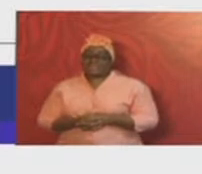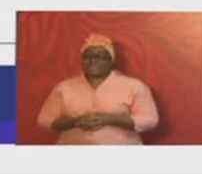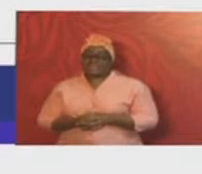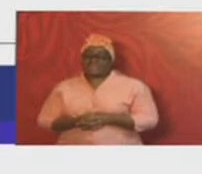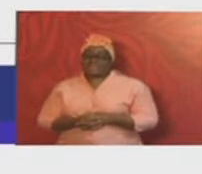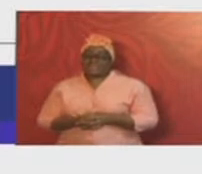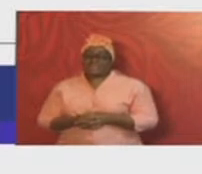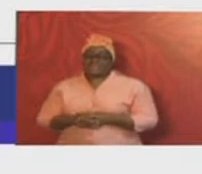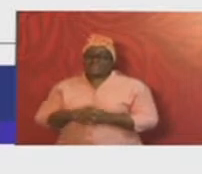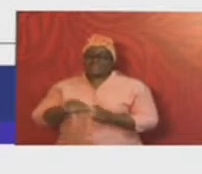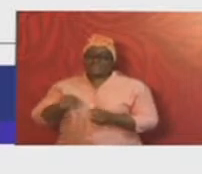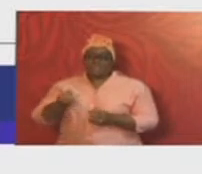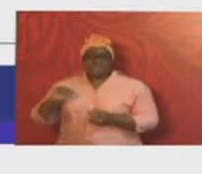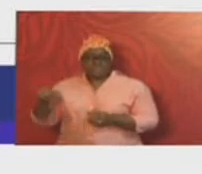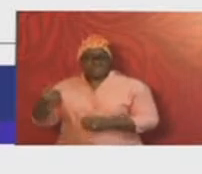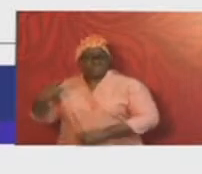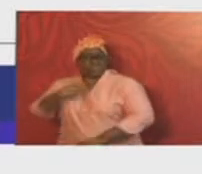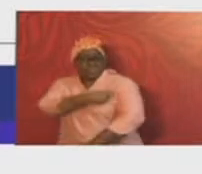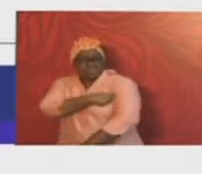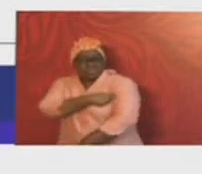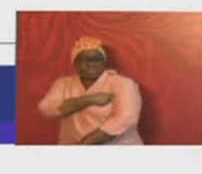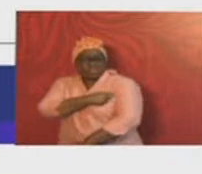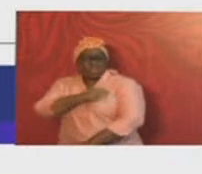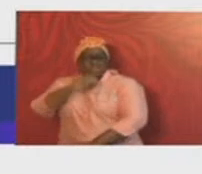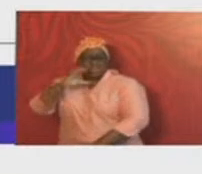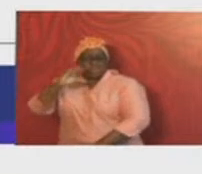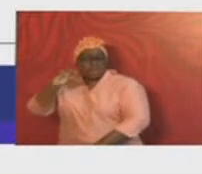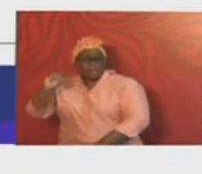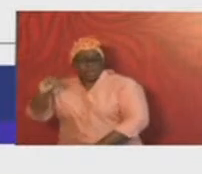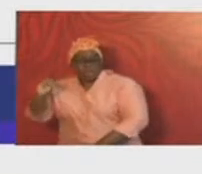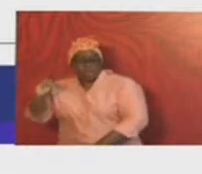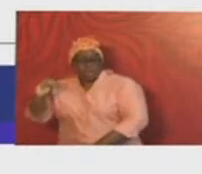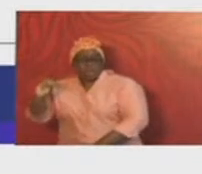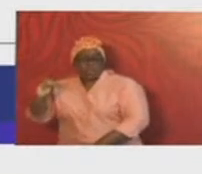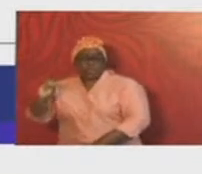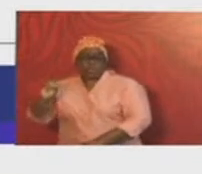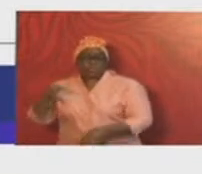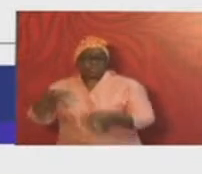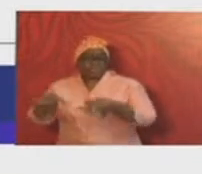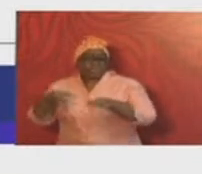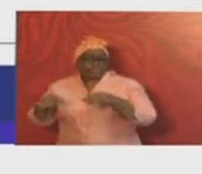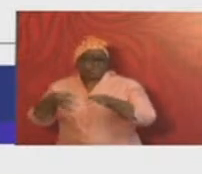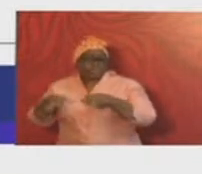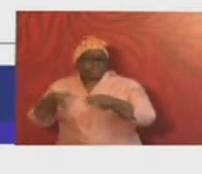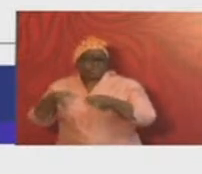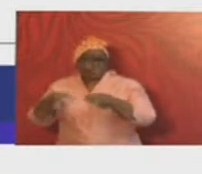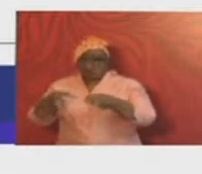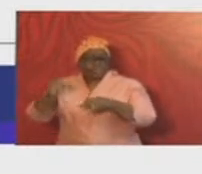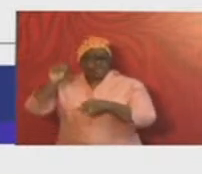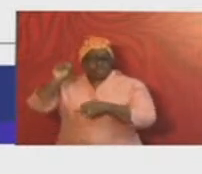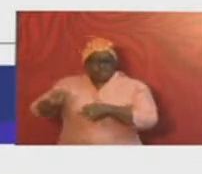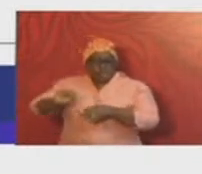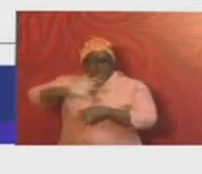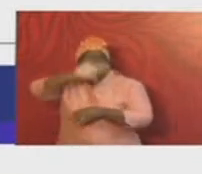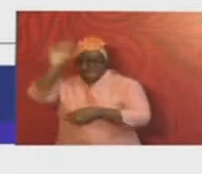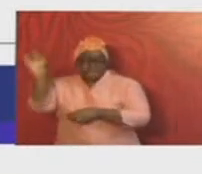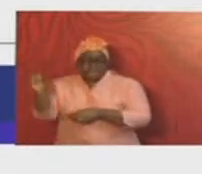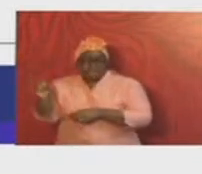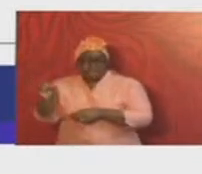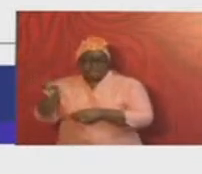the CMO mentioned South Africa, Delta, and Brazilian variant, but did we have any information on the UK